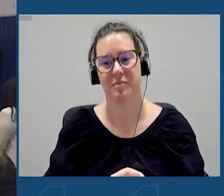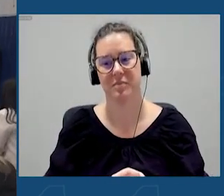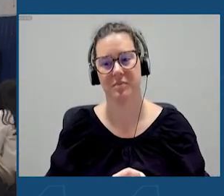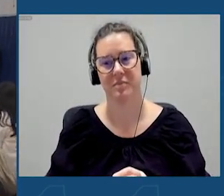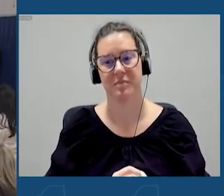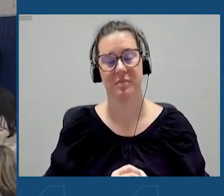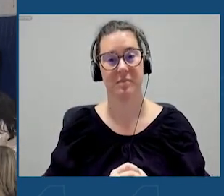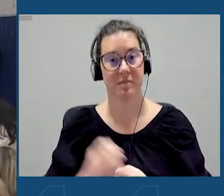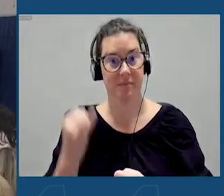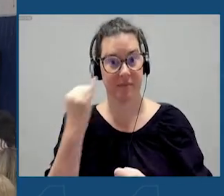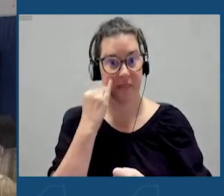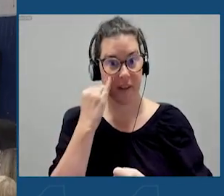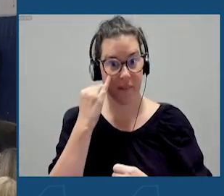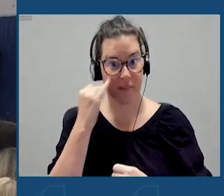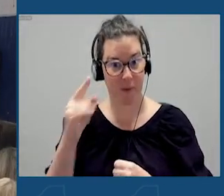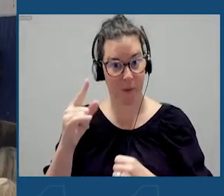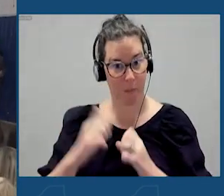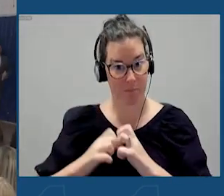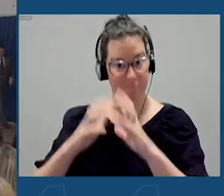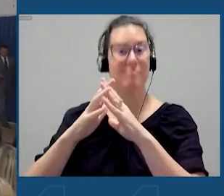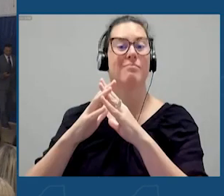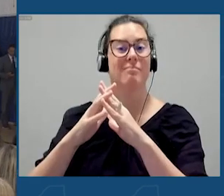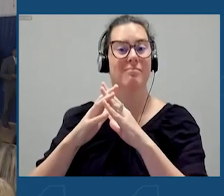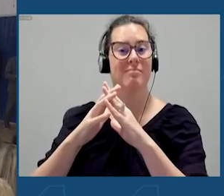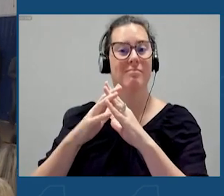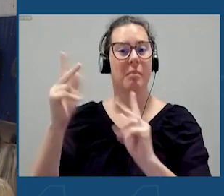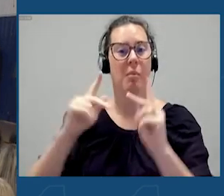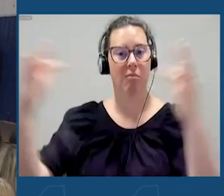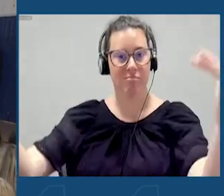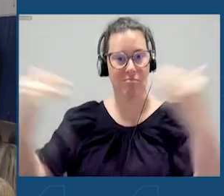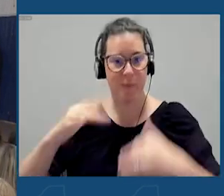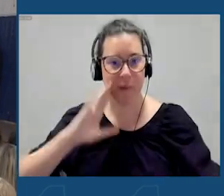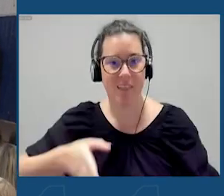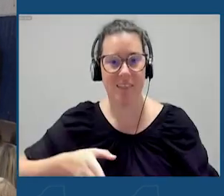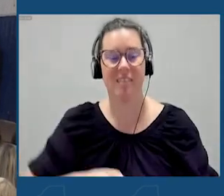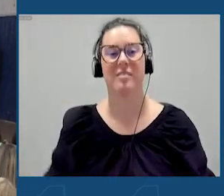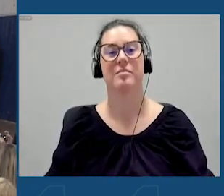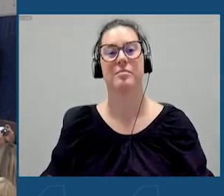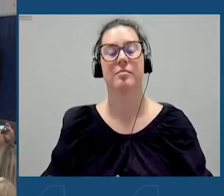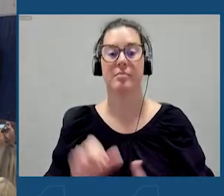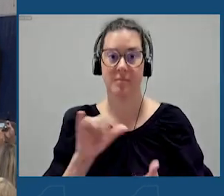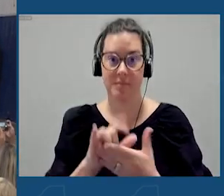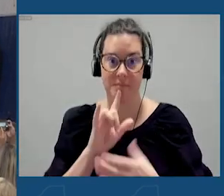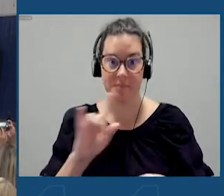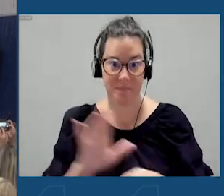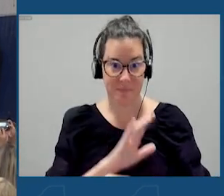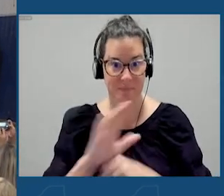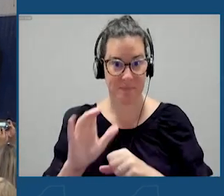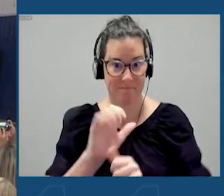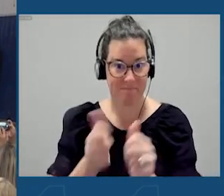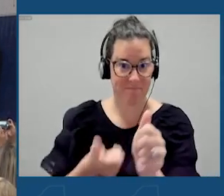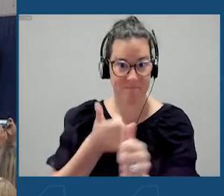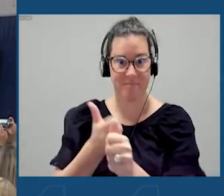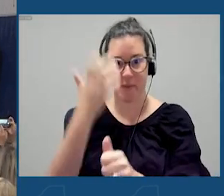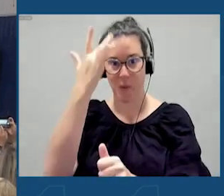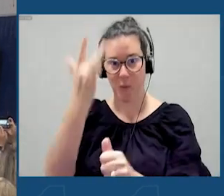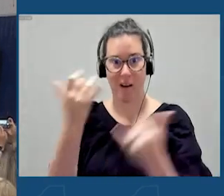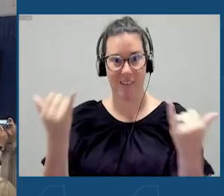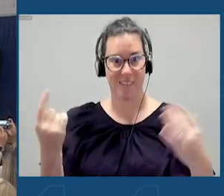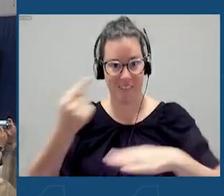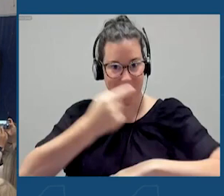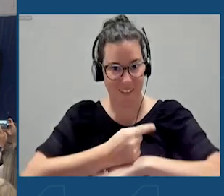If you build it, they will come. And that is the premise behind why we're here today in